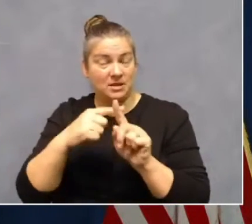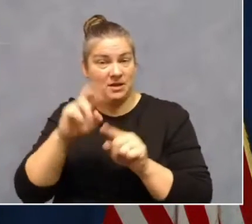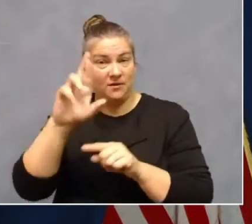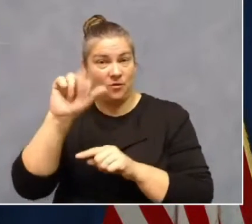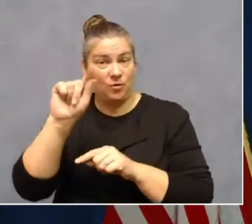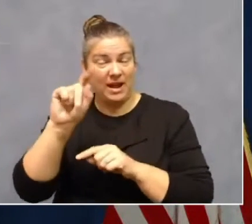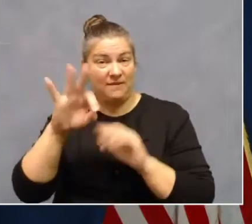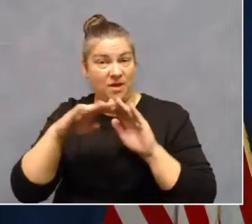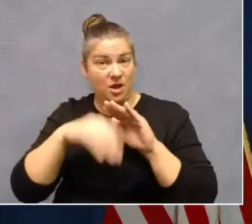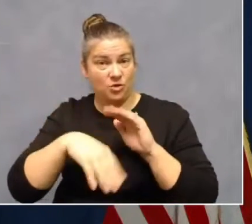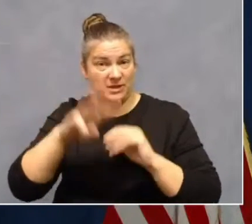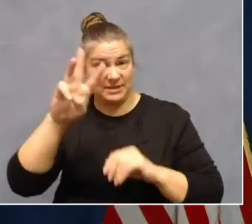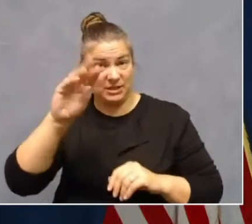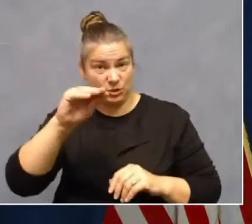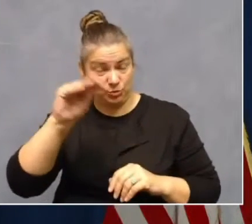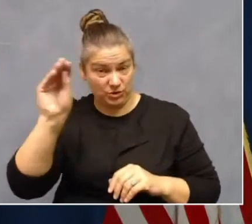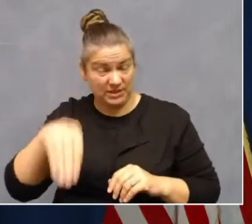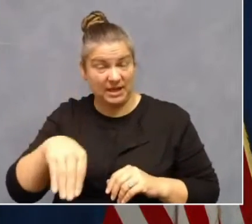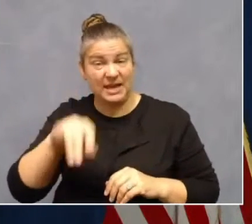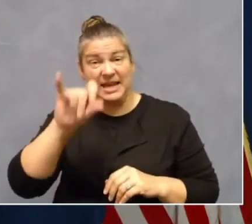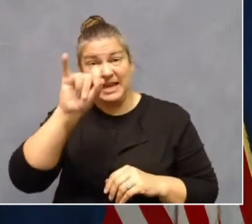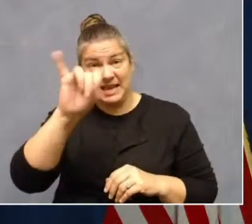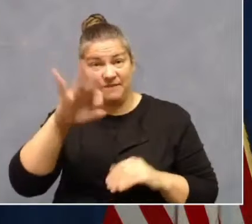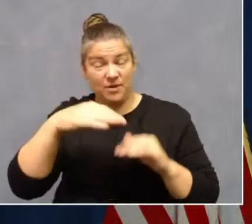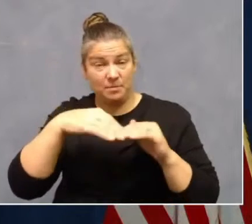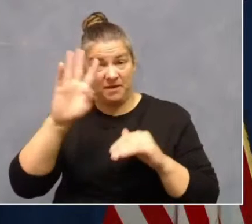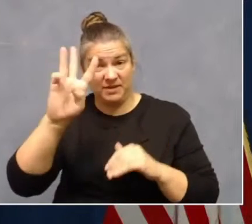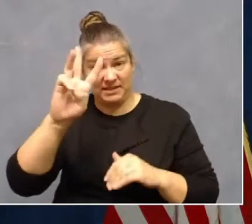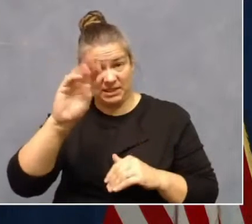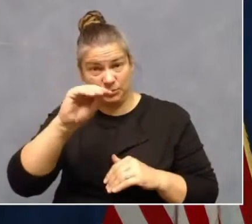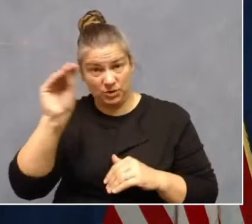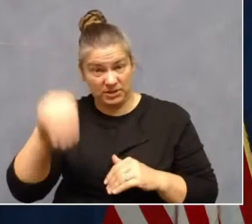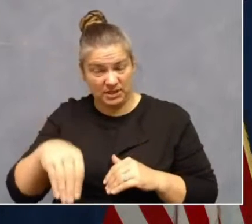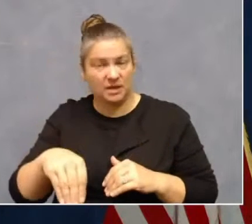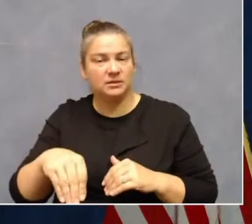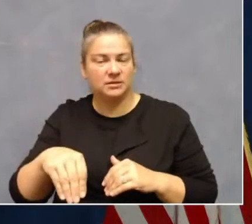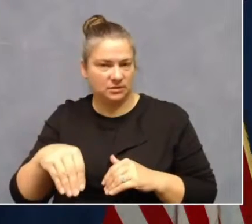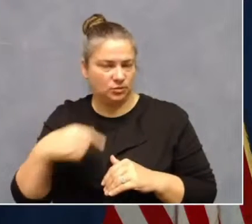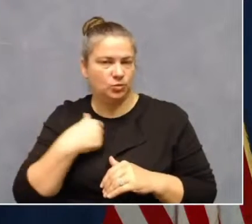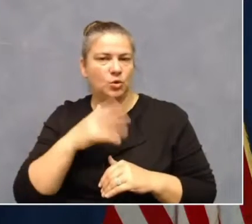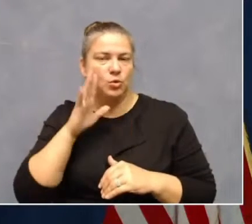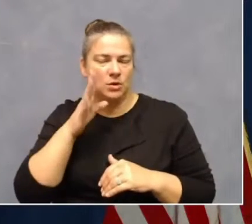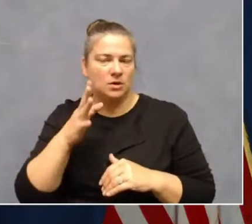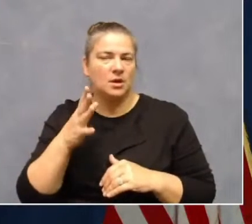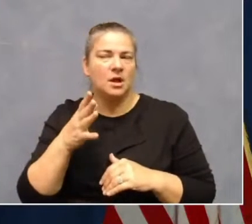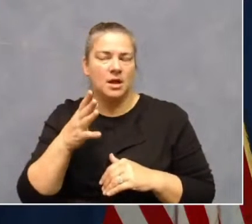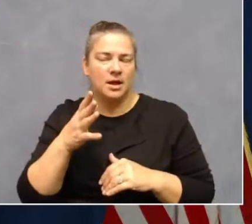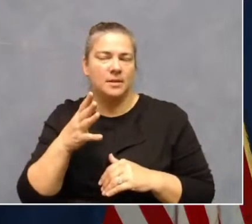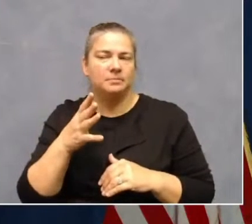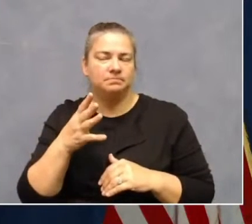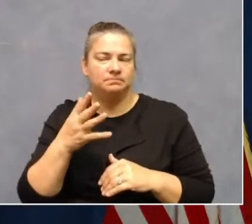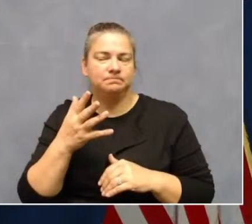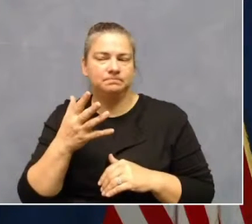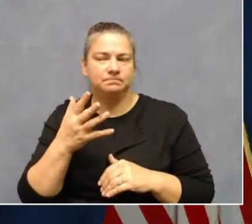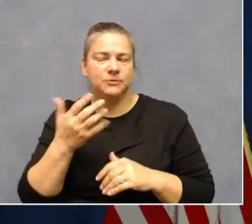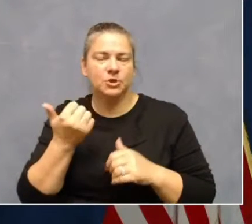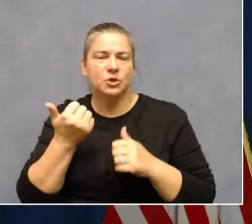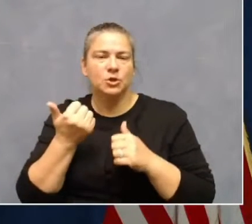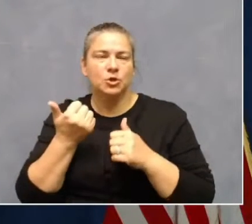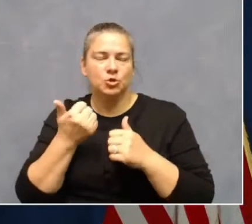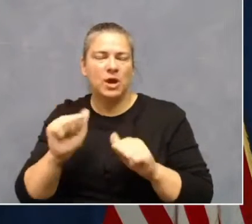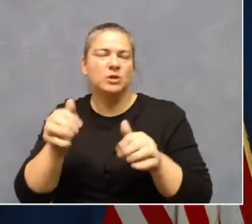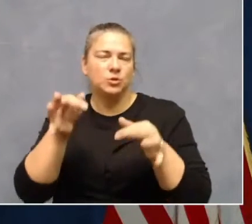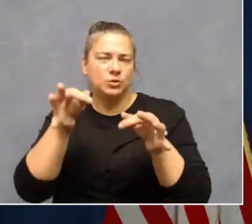6%. If it climbs above 6%, we are going to take a close look at it. We will try to make a determination